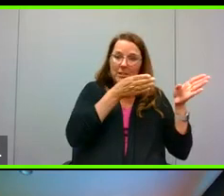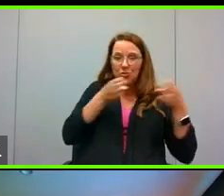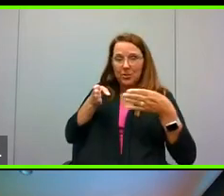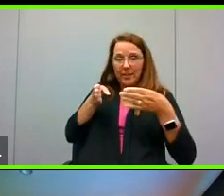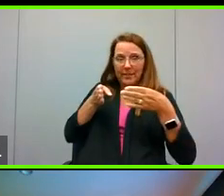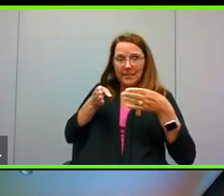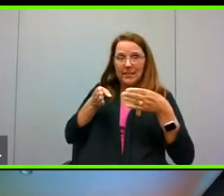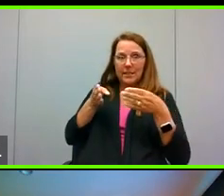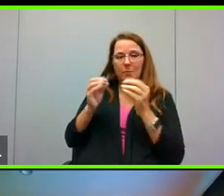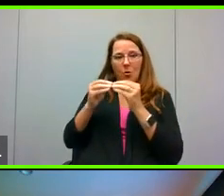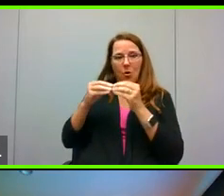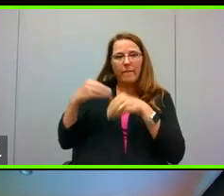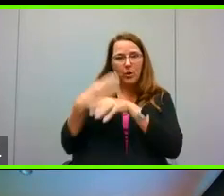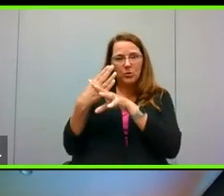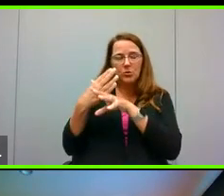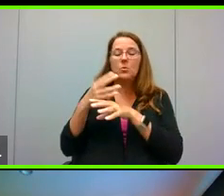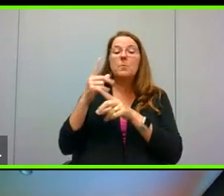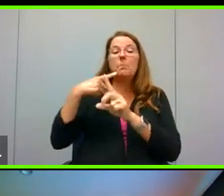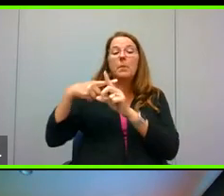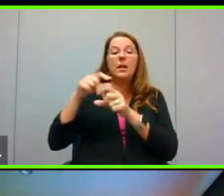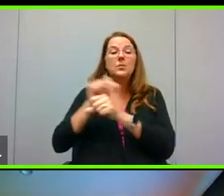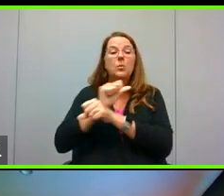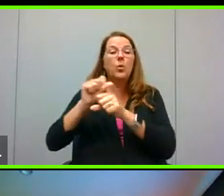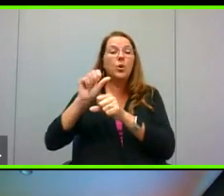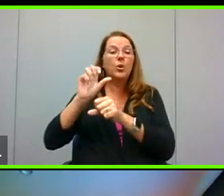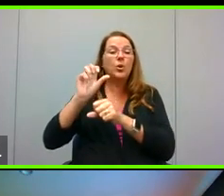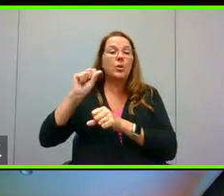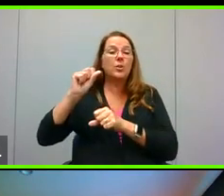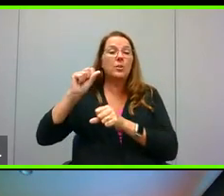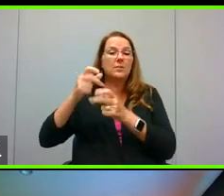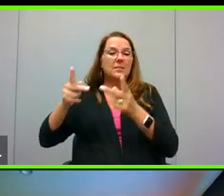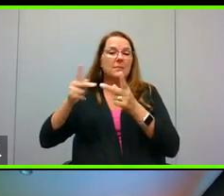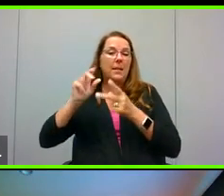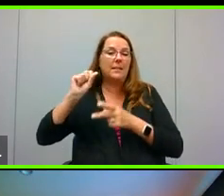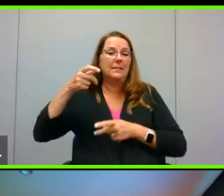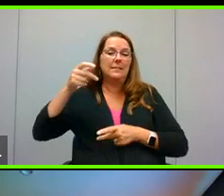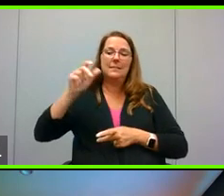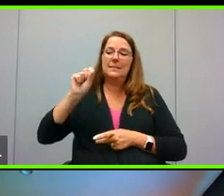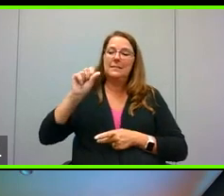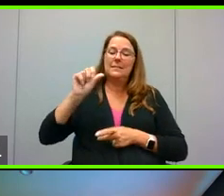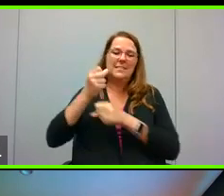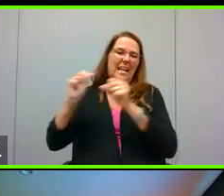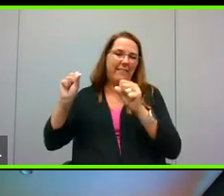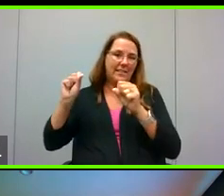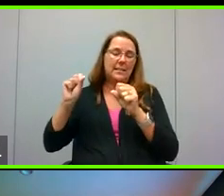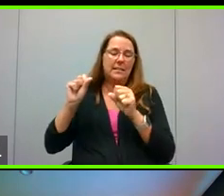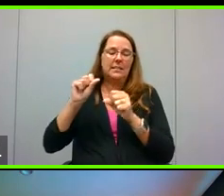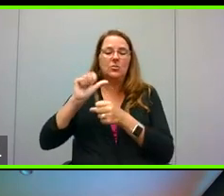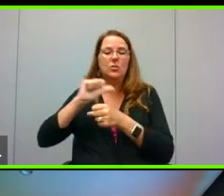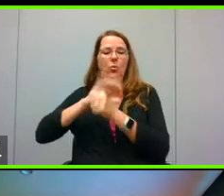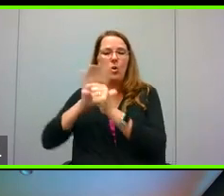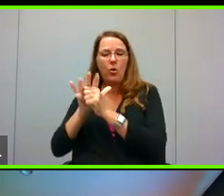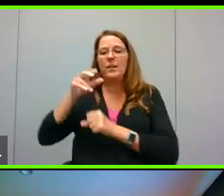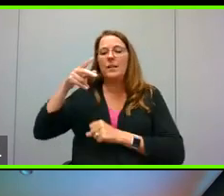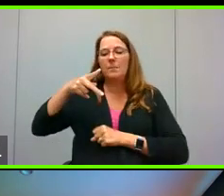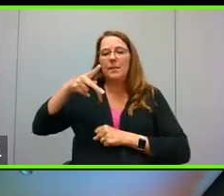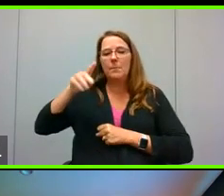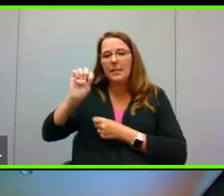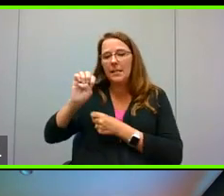worksite safety to ensure that, COVID PPE, COVID